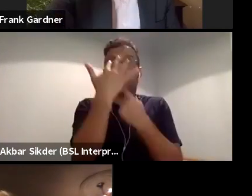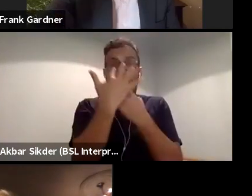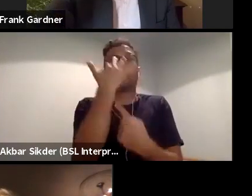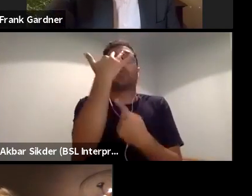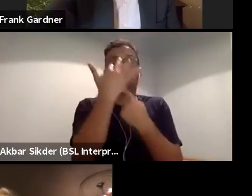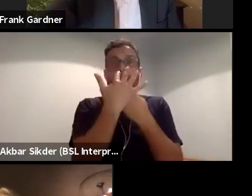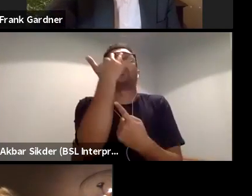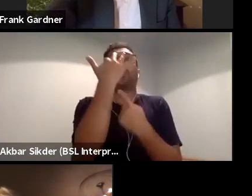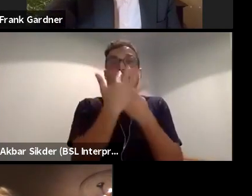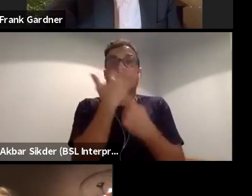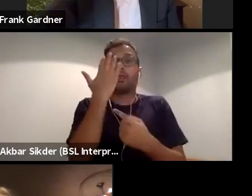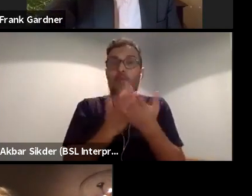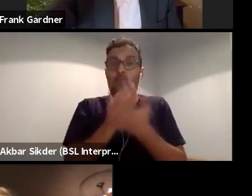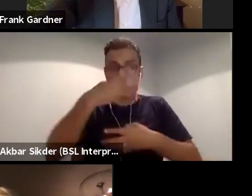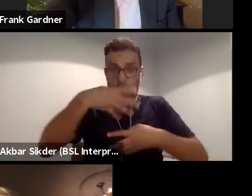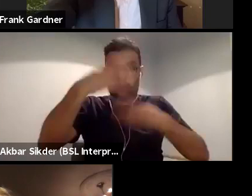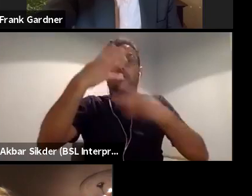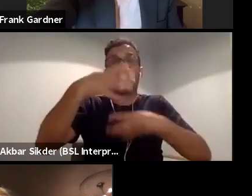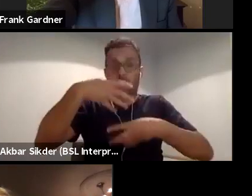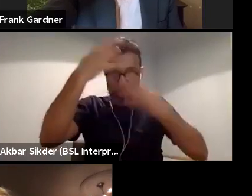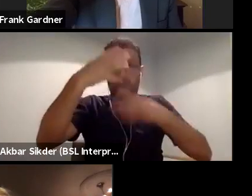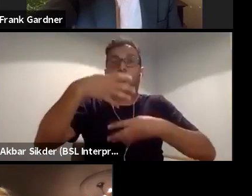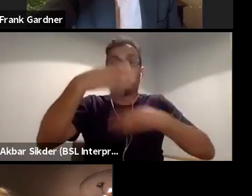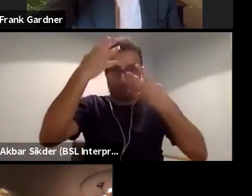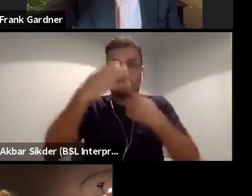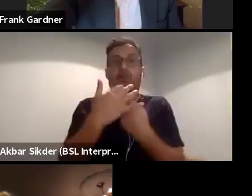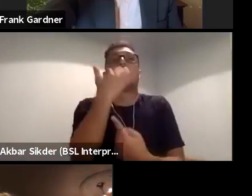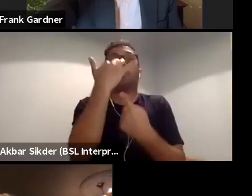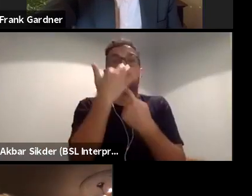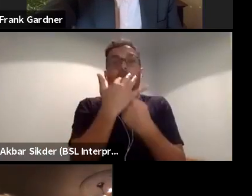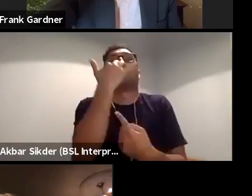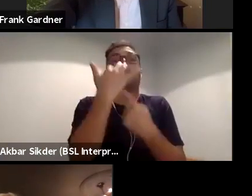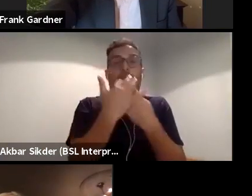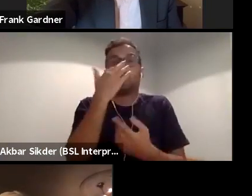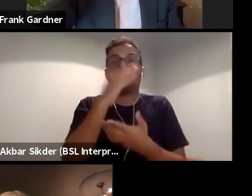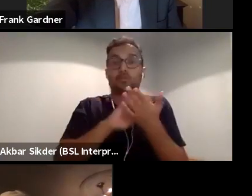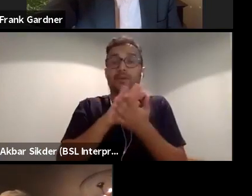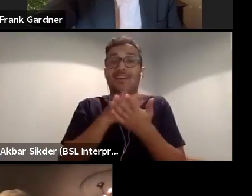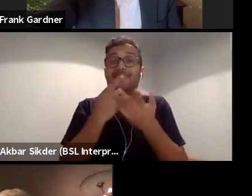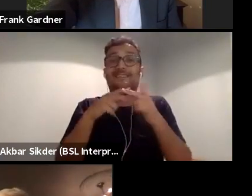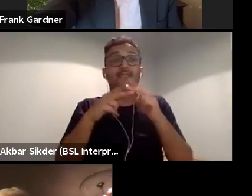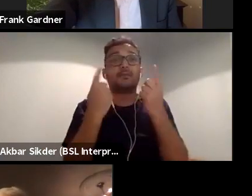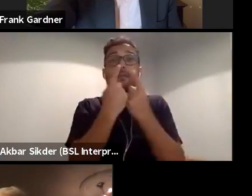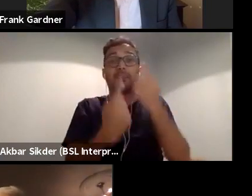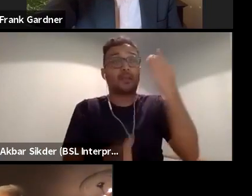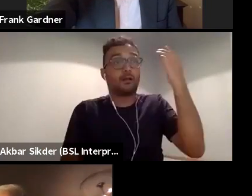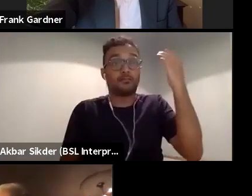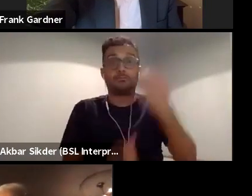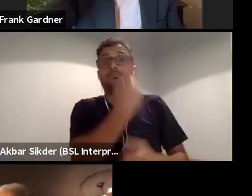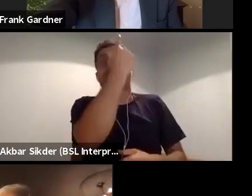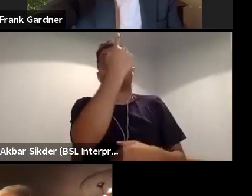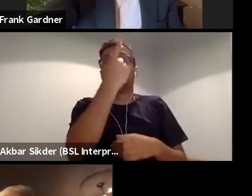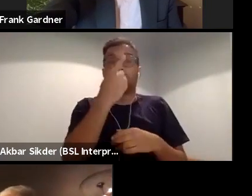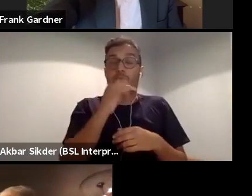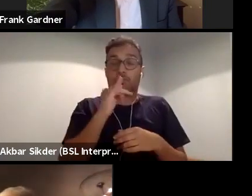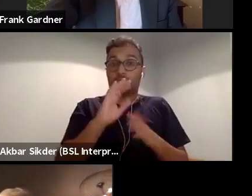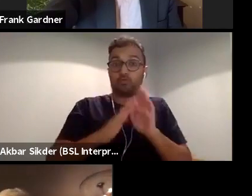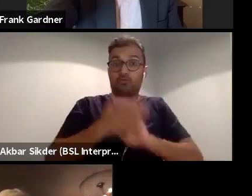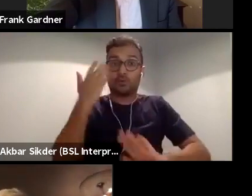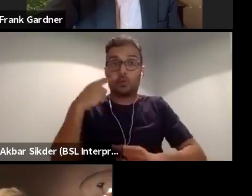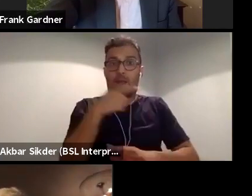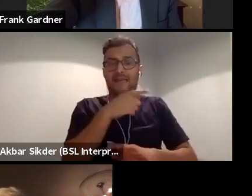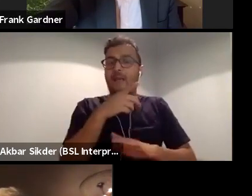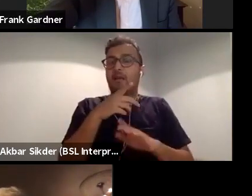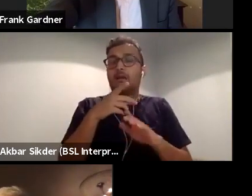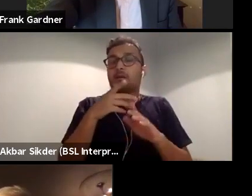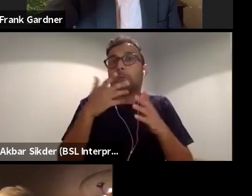hours is really not shaped by the average person who we're imagining here, who